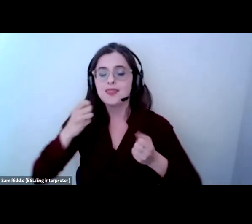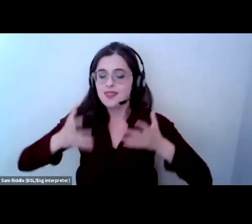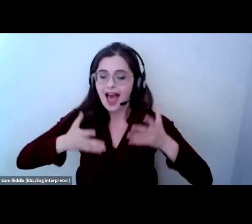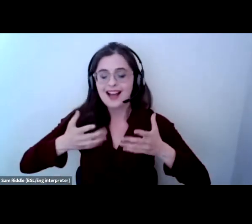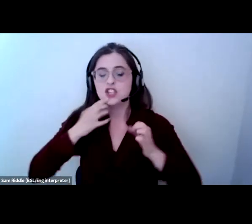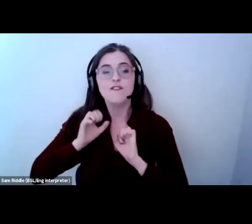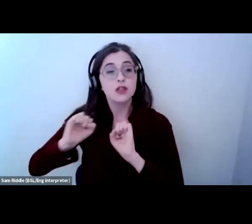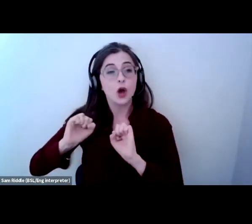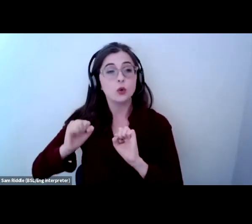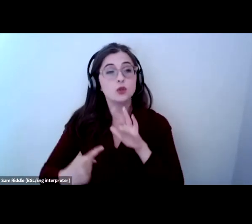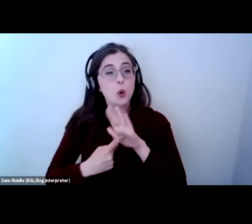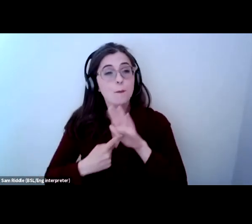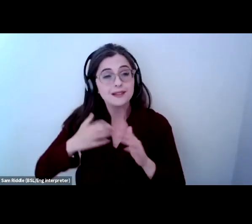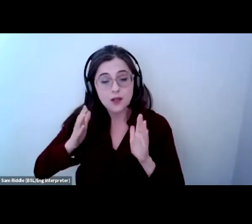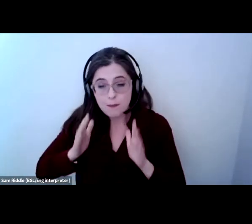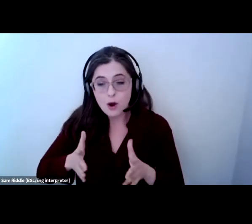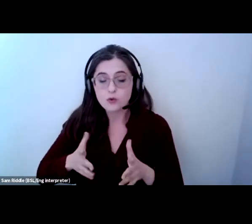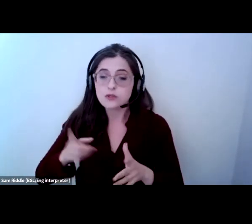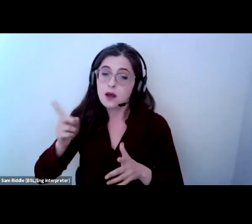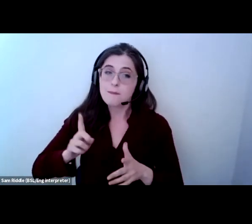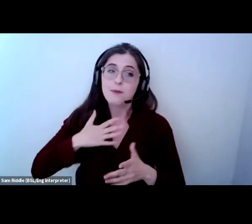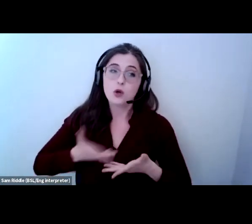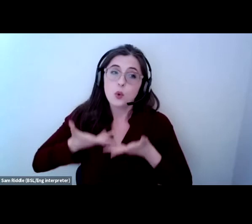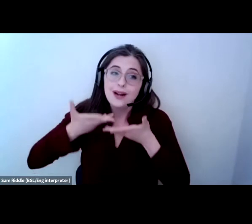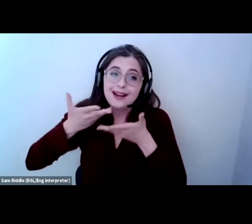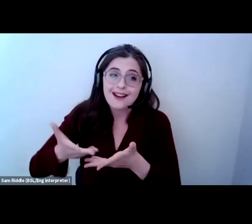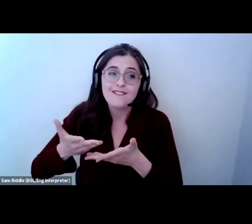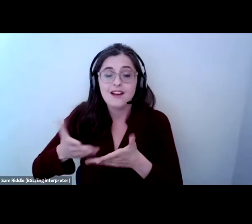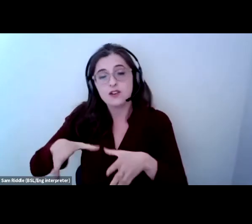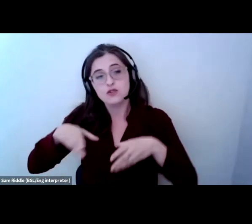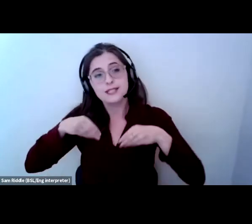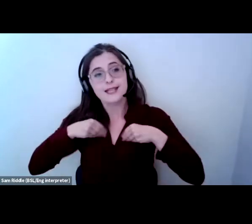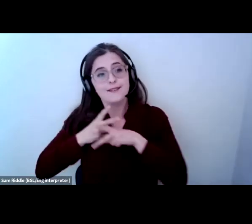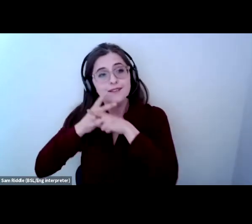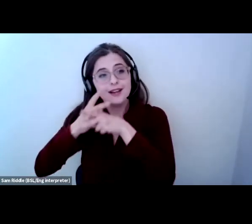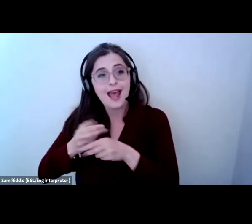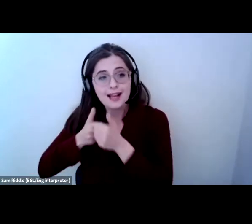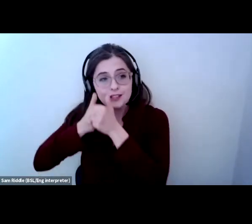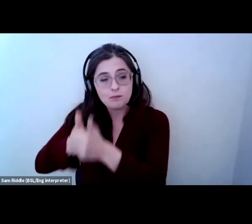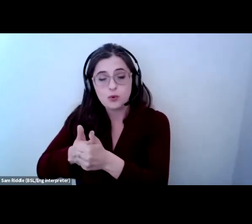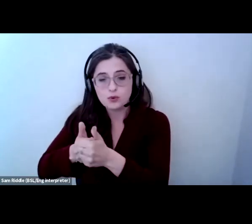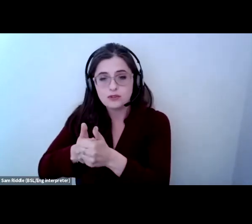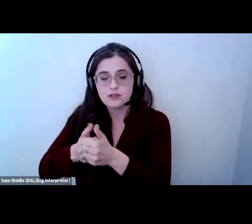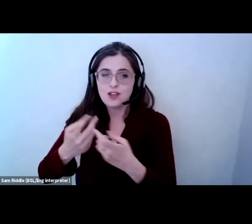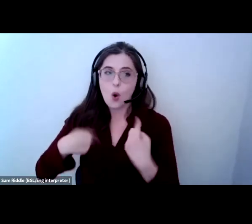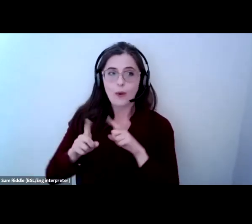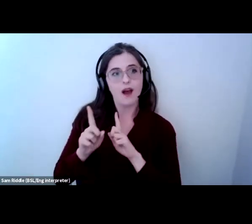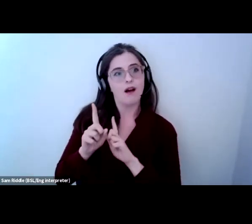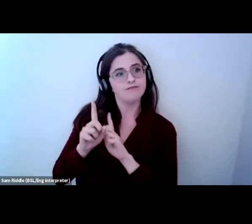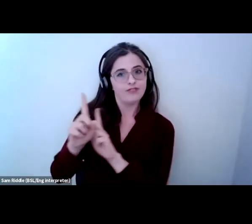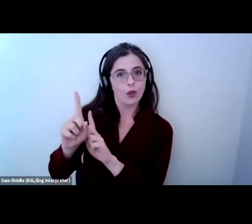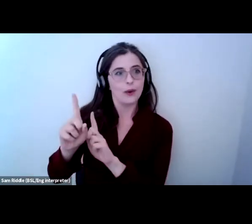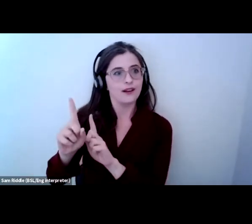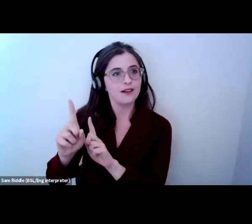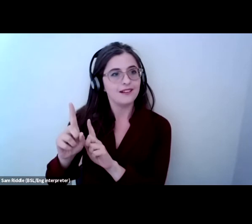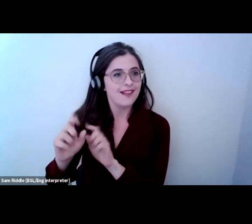who give and receive care and support." So we're basically following in their footsteps by saying that we're the experts as people that have